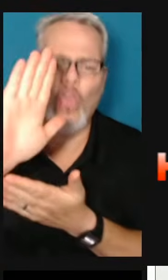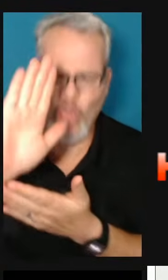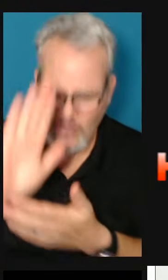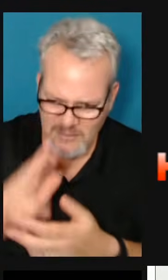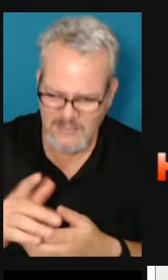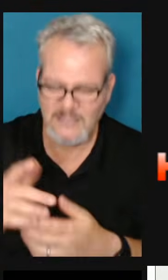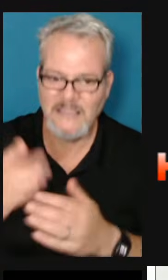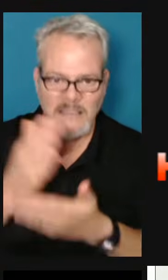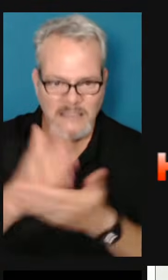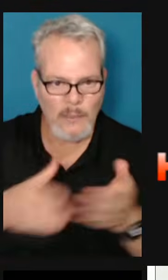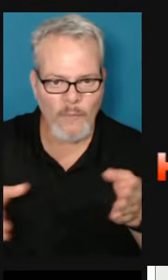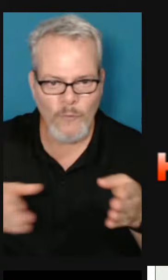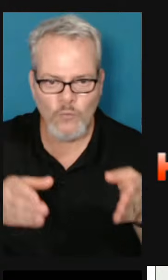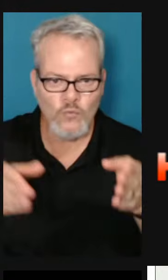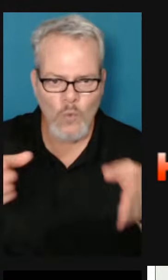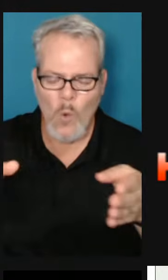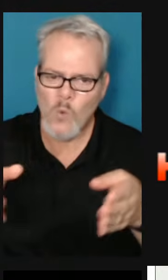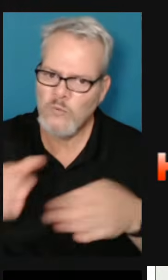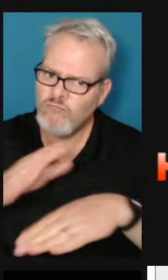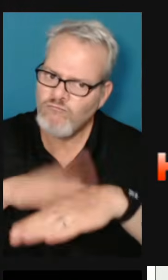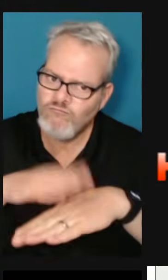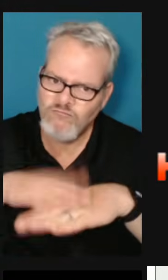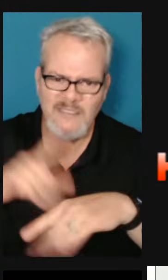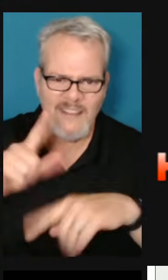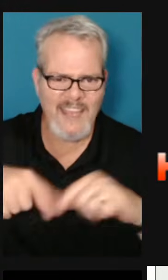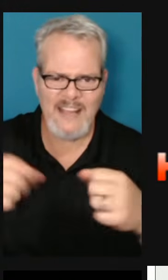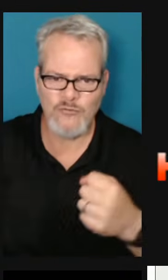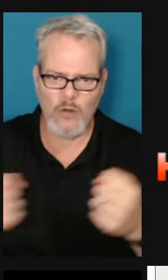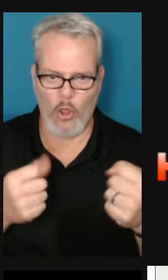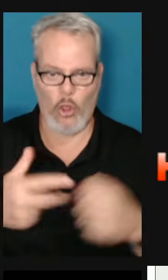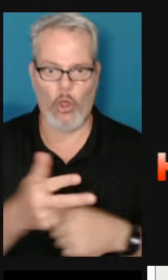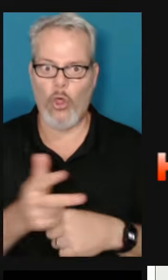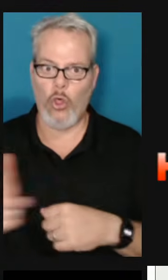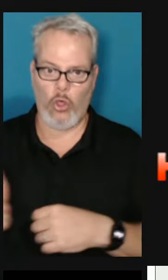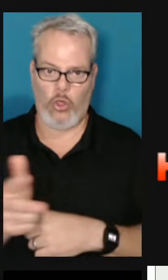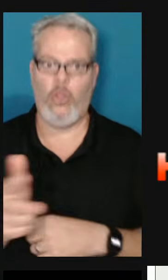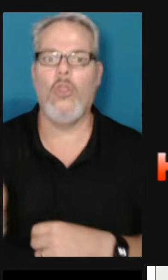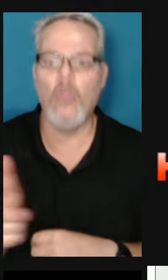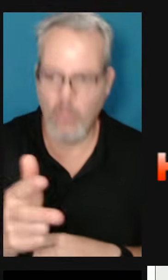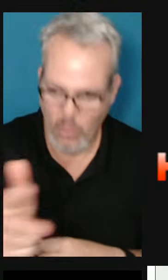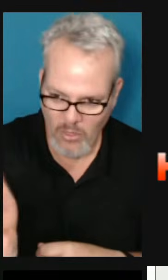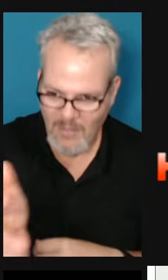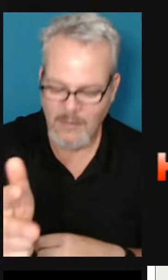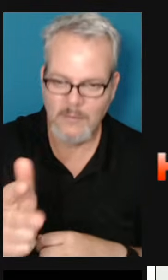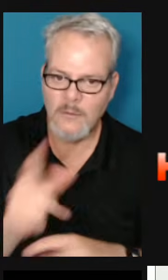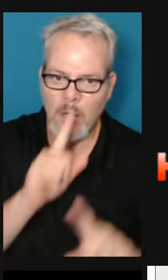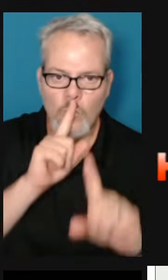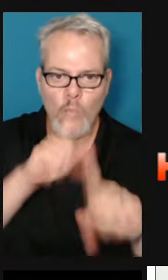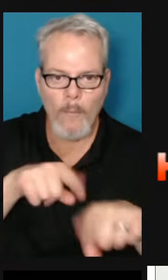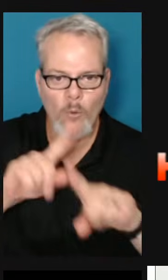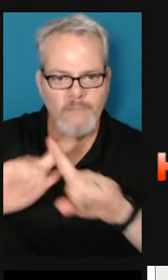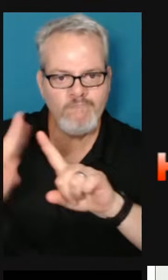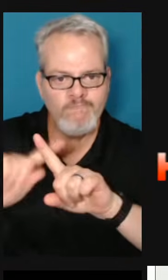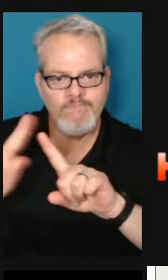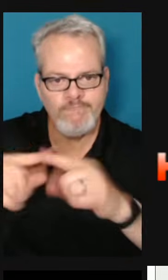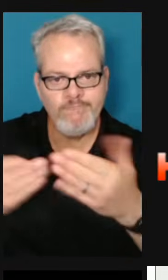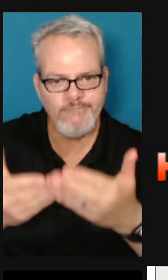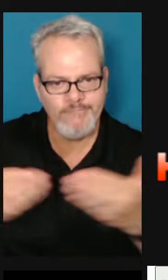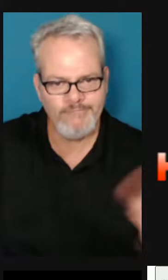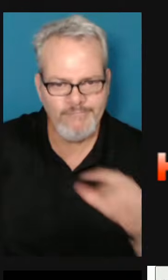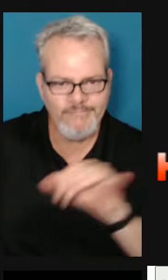So you see multiple kind of hazards there. They're reporting all kinds of other similar stuff as before. I'll